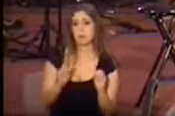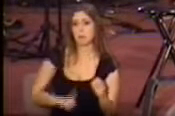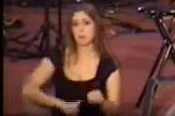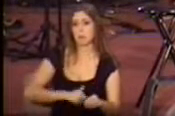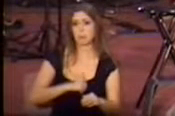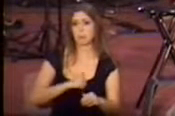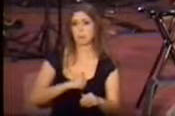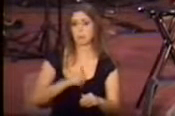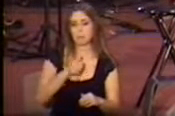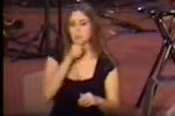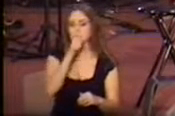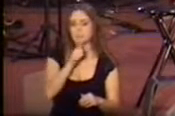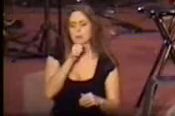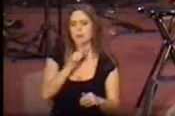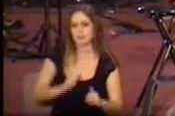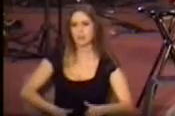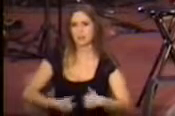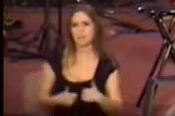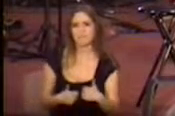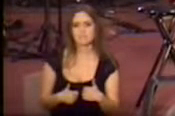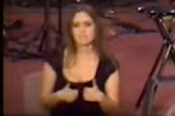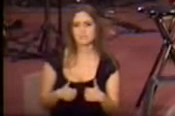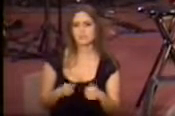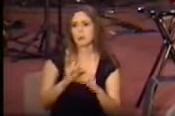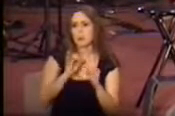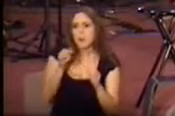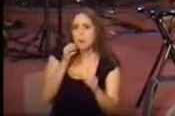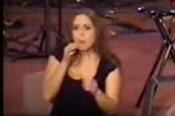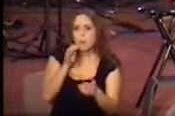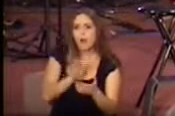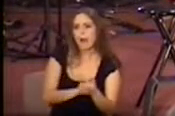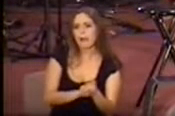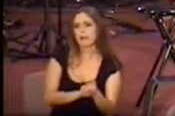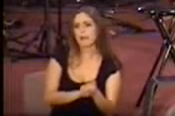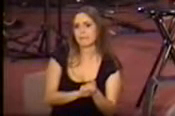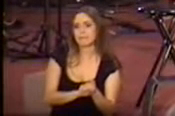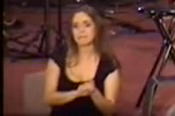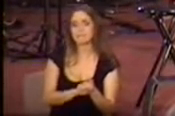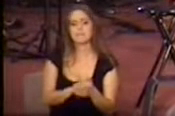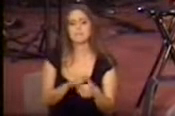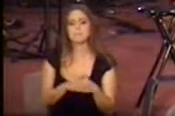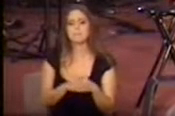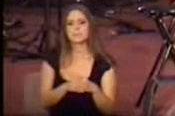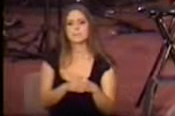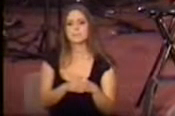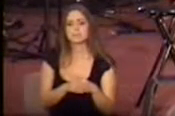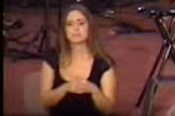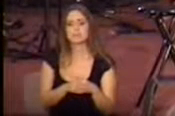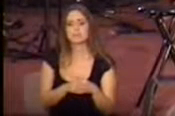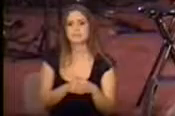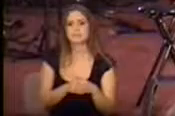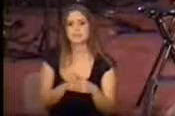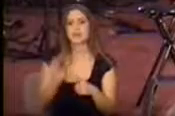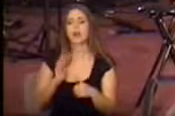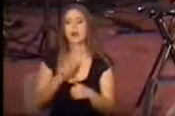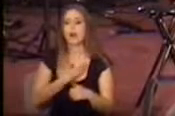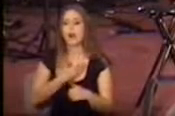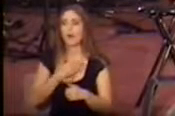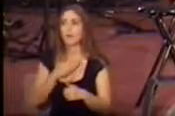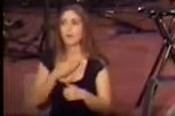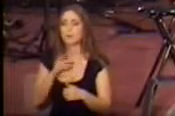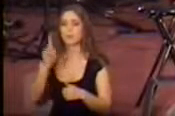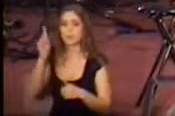wife to leave behind. You know, so I can say, all right, Lord, take me home today. But see, our request is the second coming